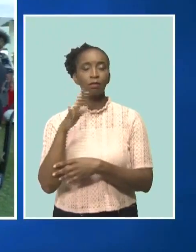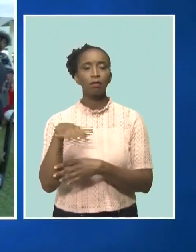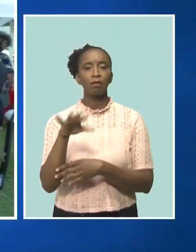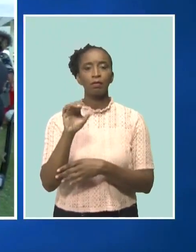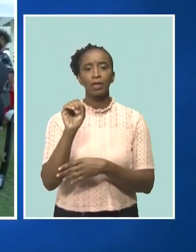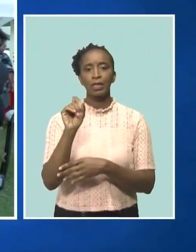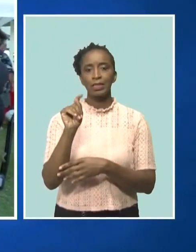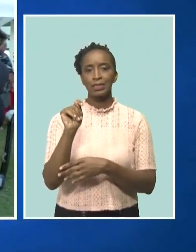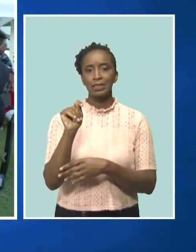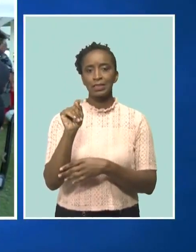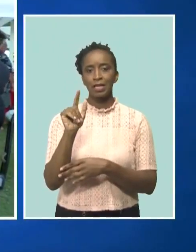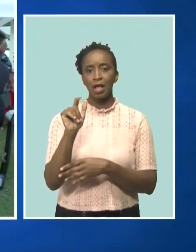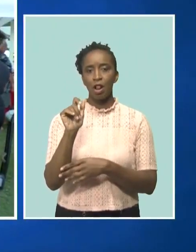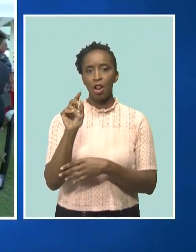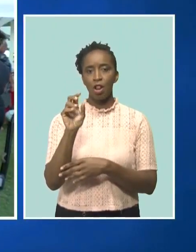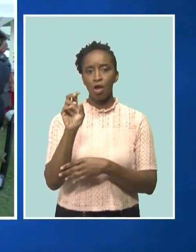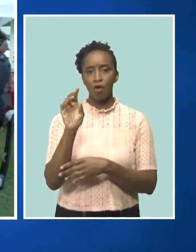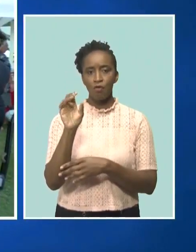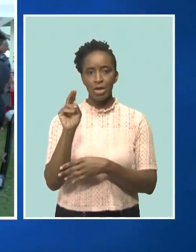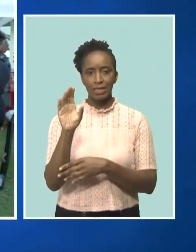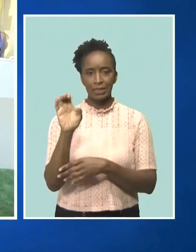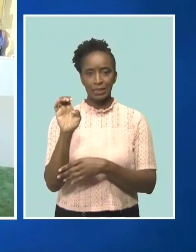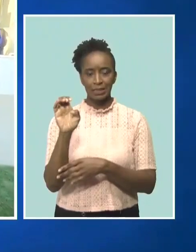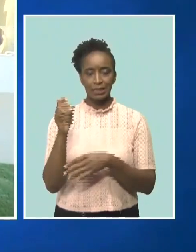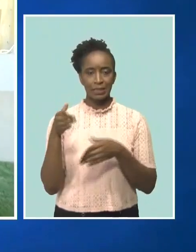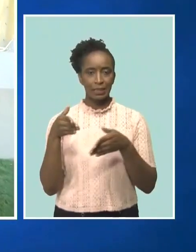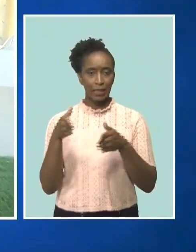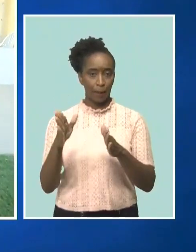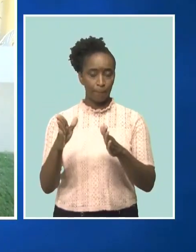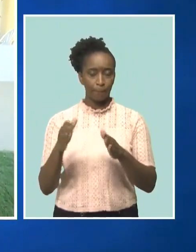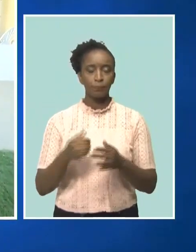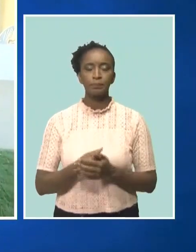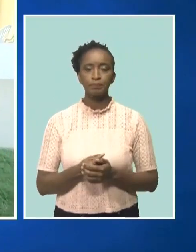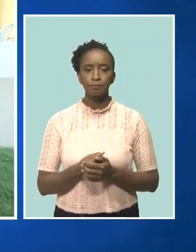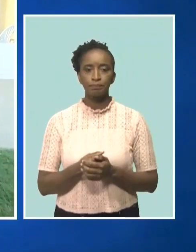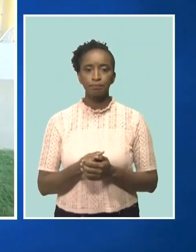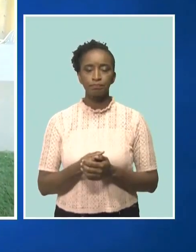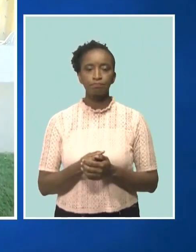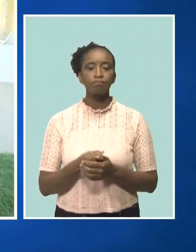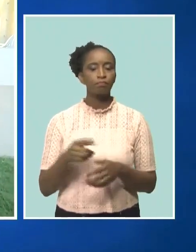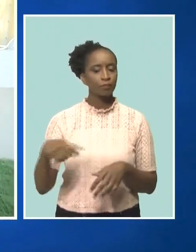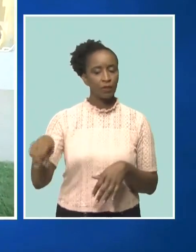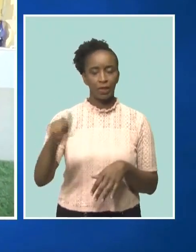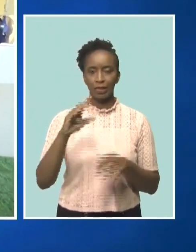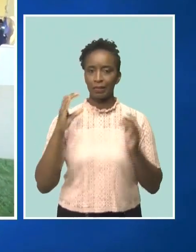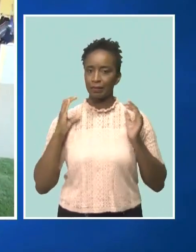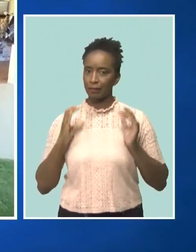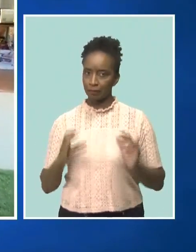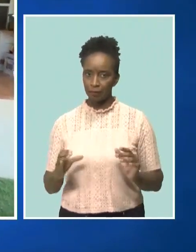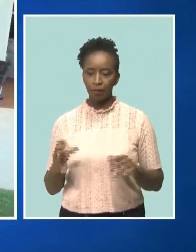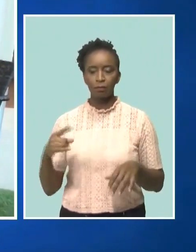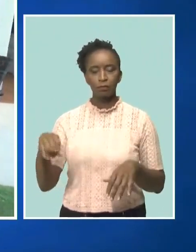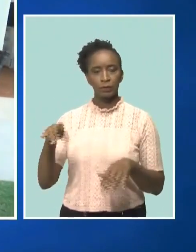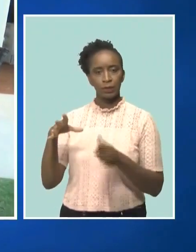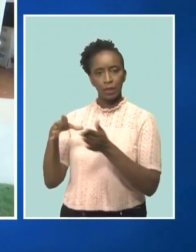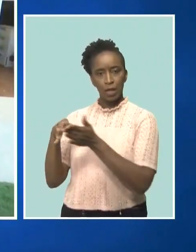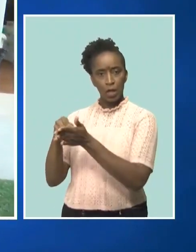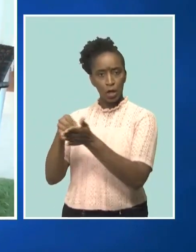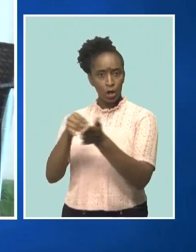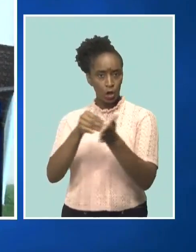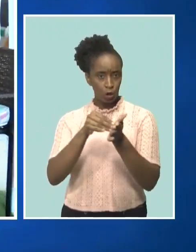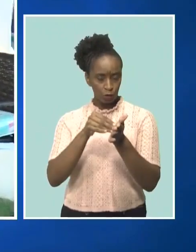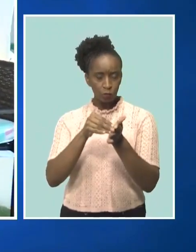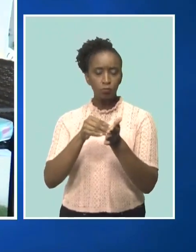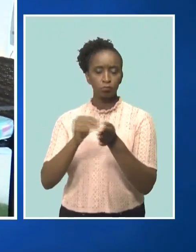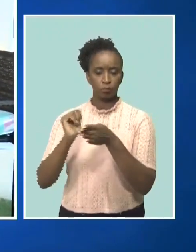Enterprise Officer Sherry-Ann Jordan tells the business report all of their clients get the opportunity to move from the classroom and hands-on sessions